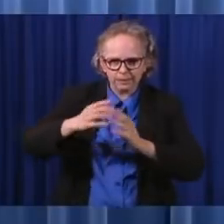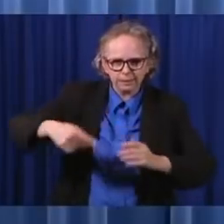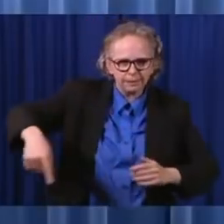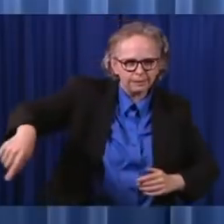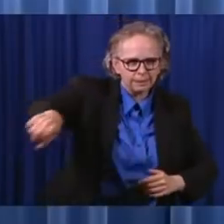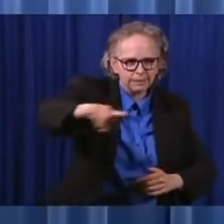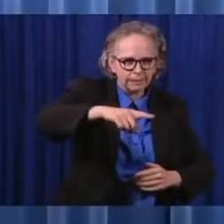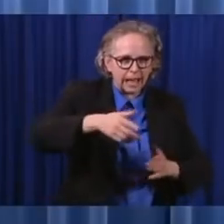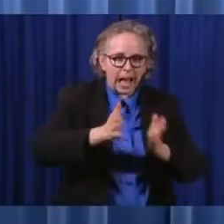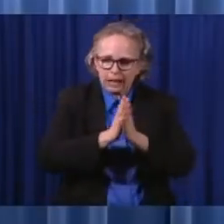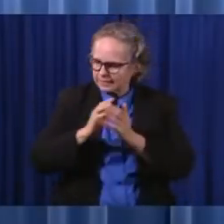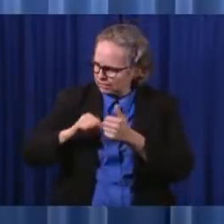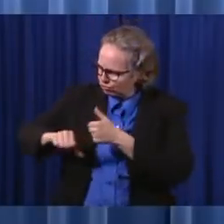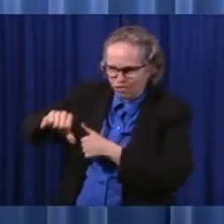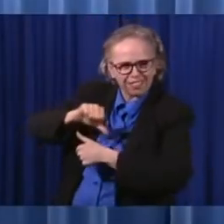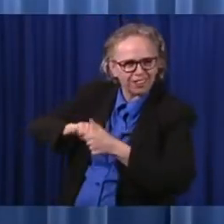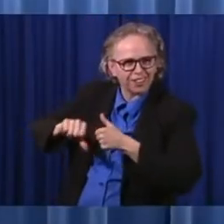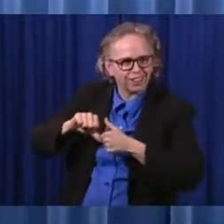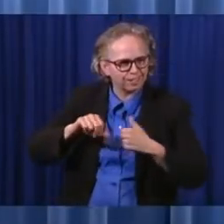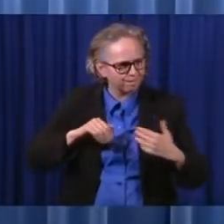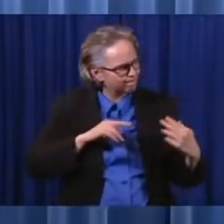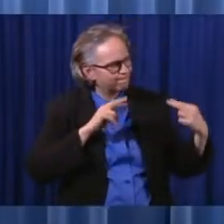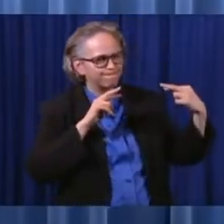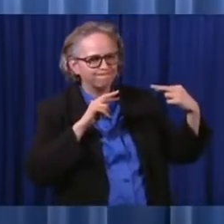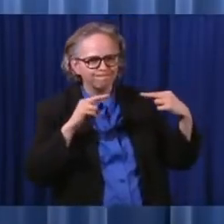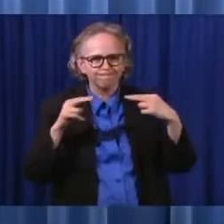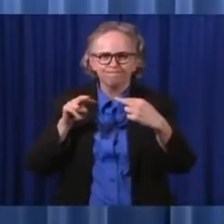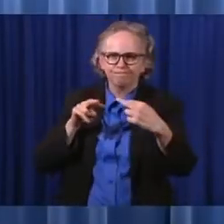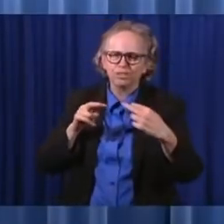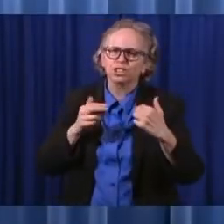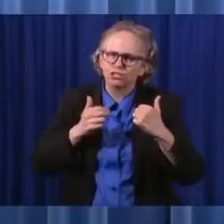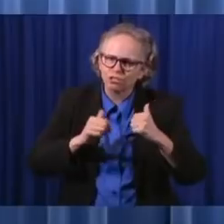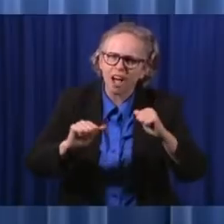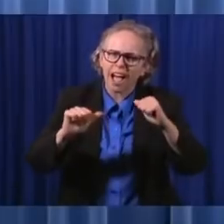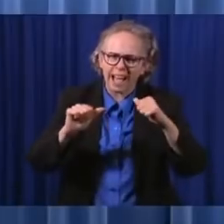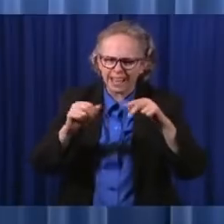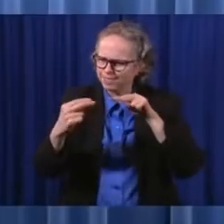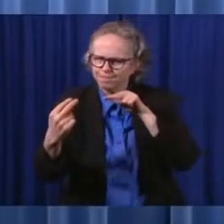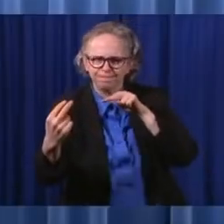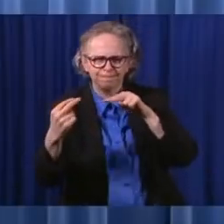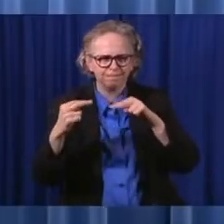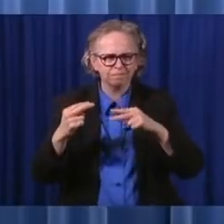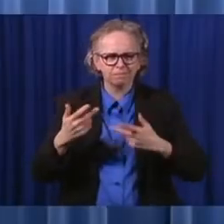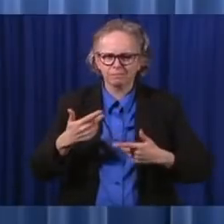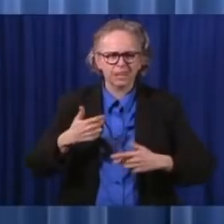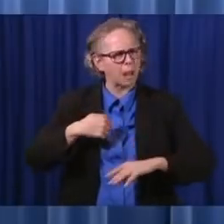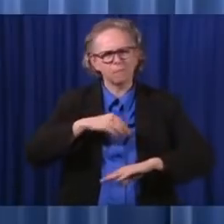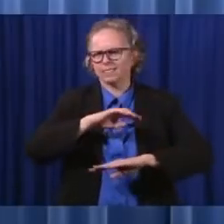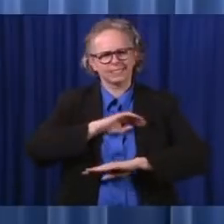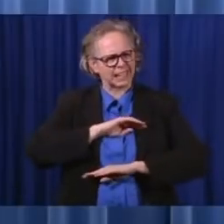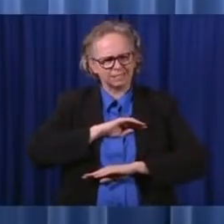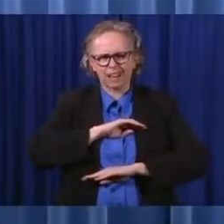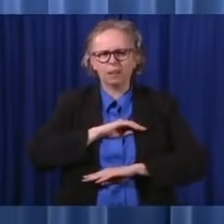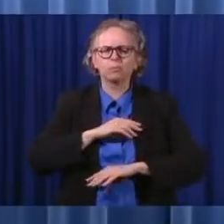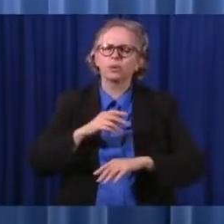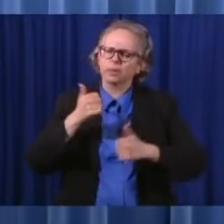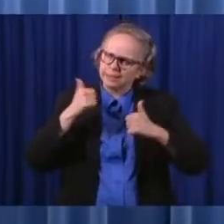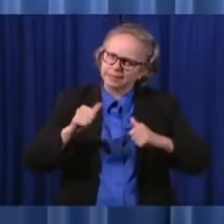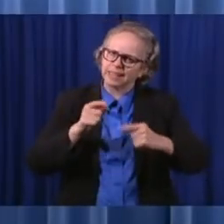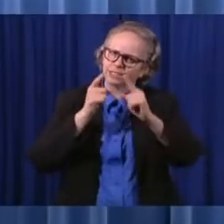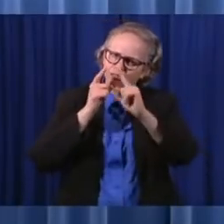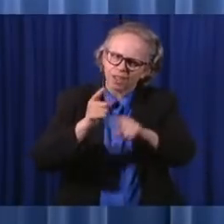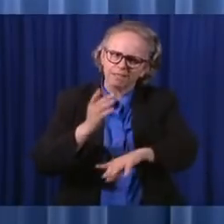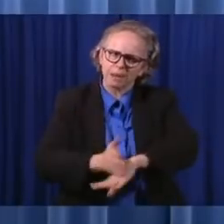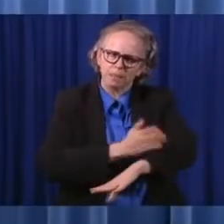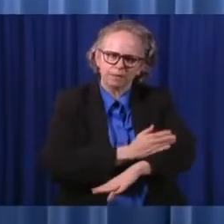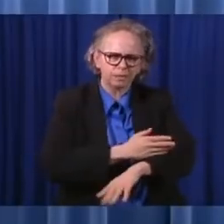beings is to continue to try and not say we are where we need to be and not accept the status quo. And so I don't